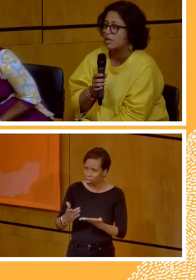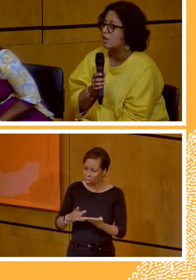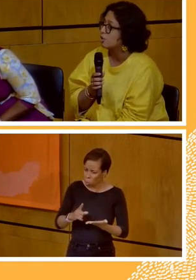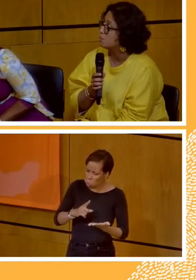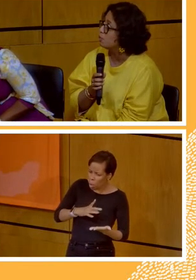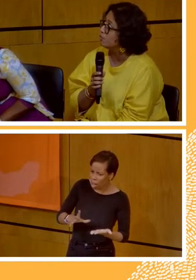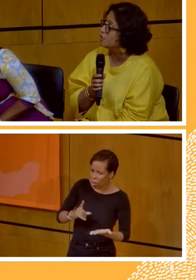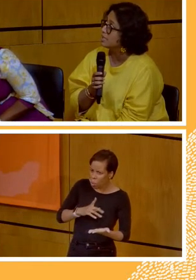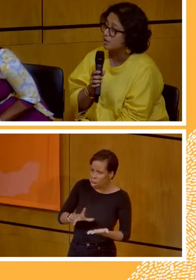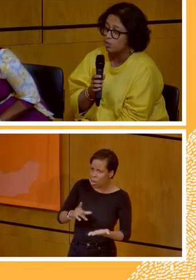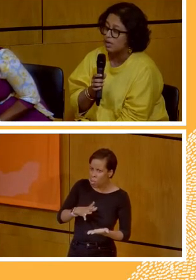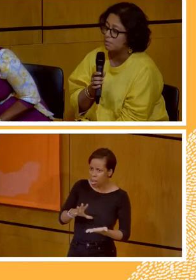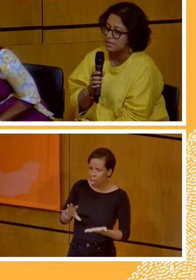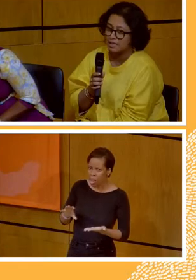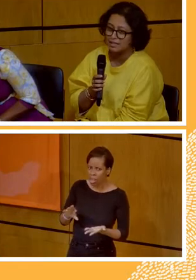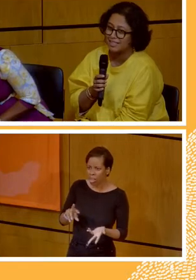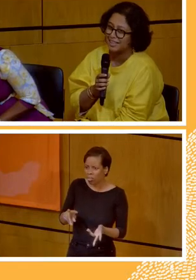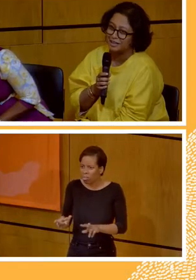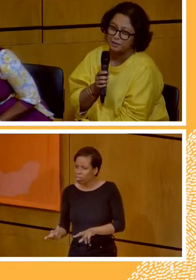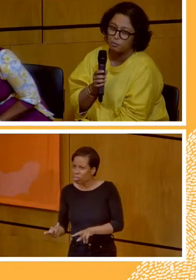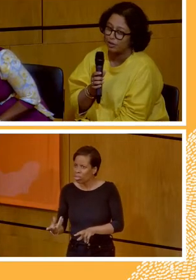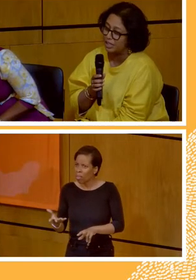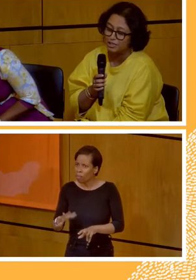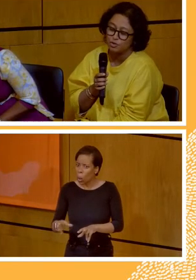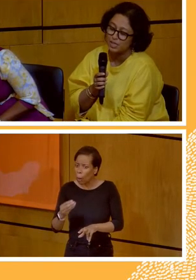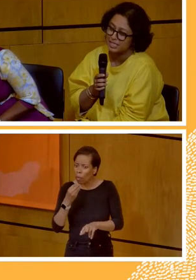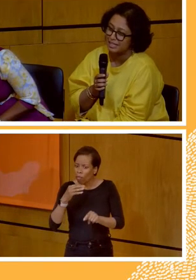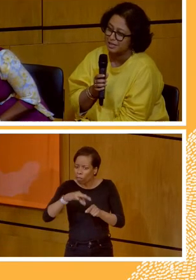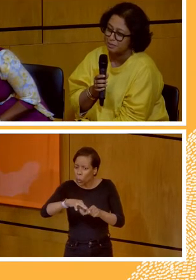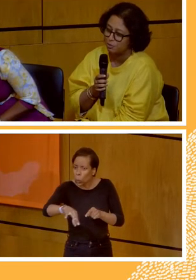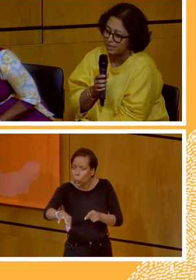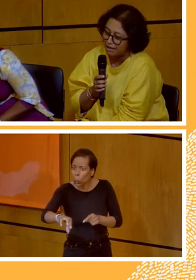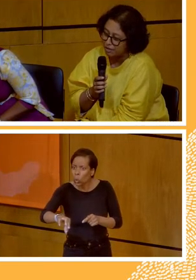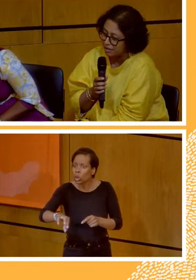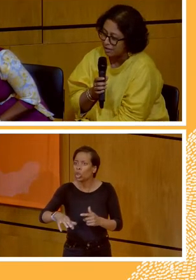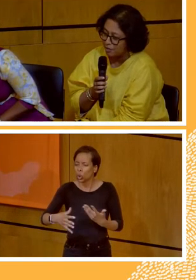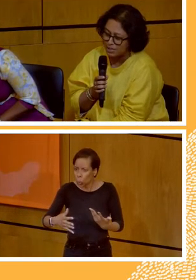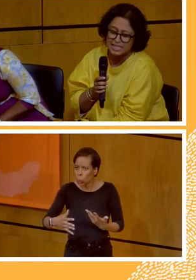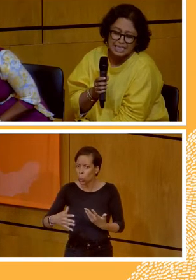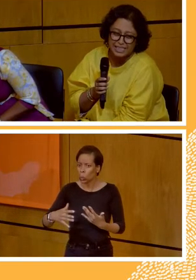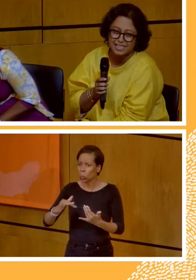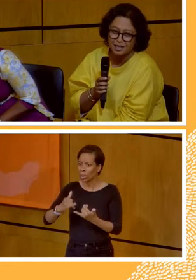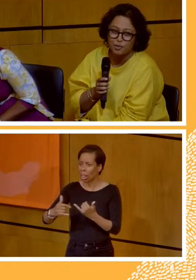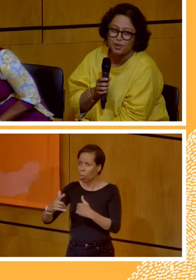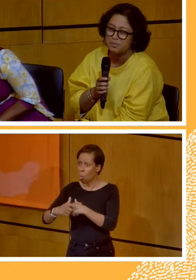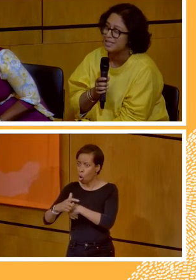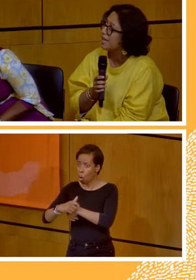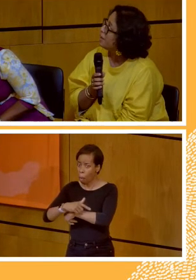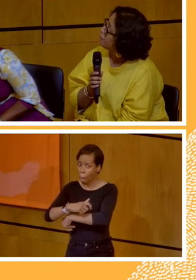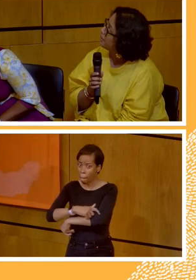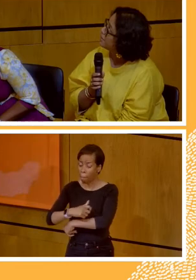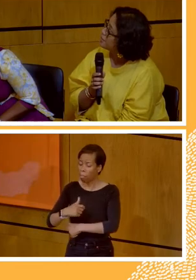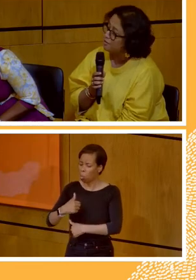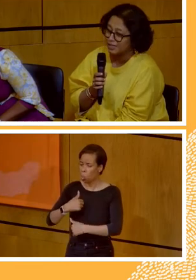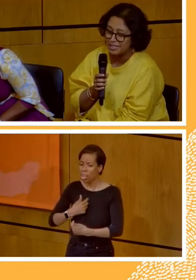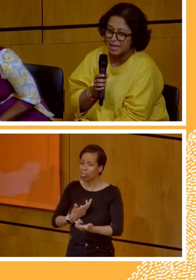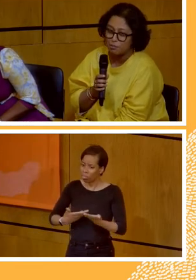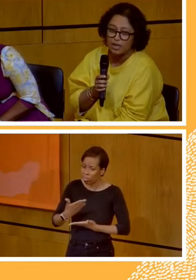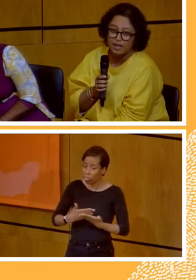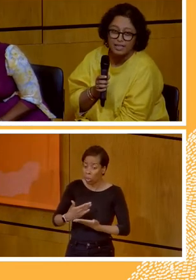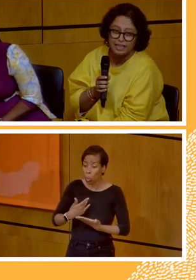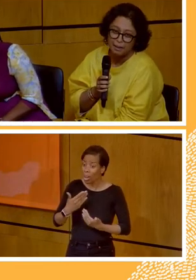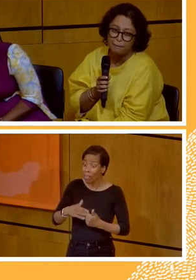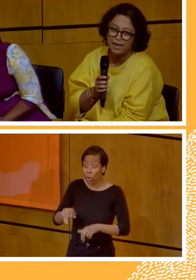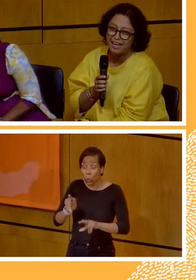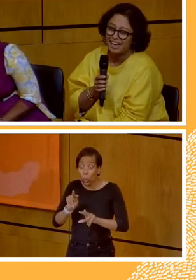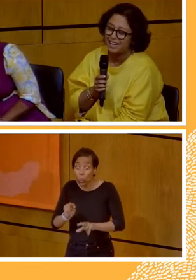went to move to silkworms and what they do, etc. But we'd seen the silkworms, but this was the first time